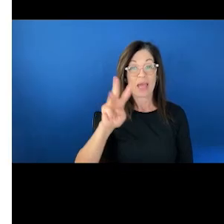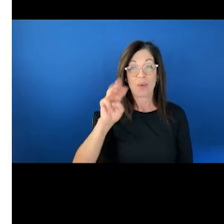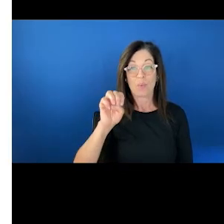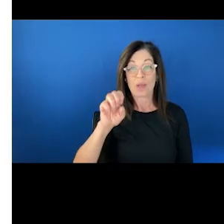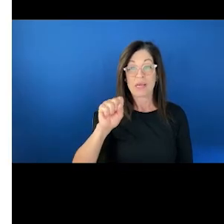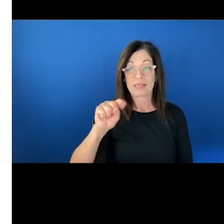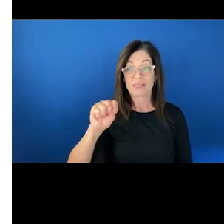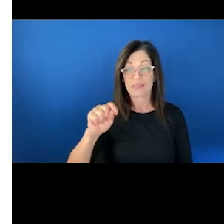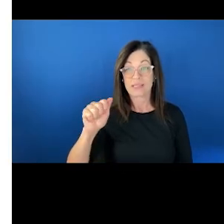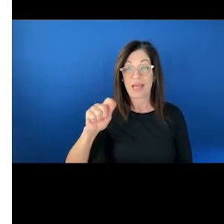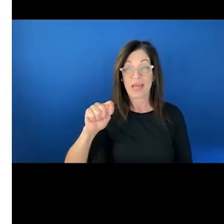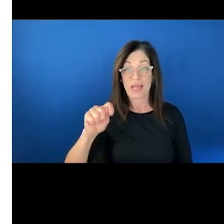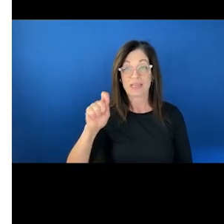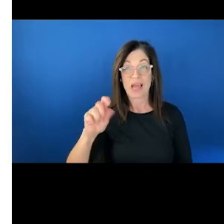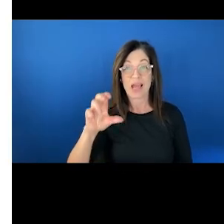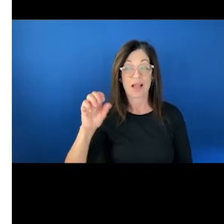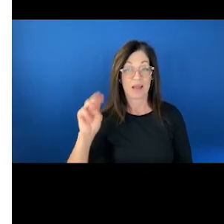ebs@westat.com.